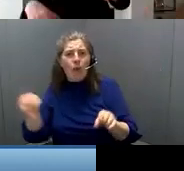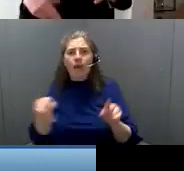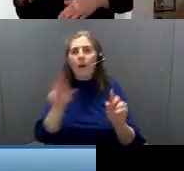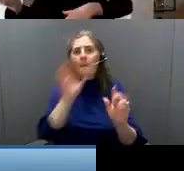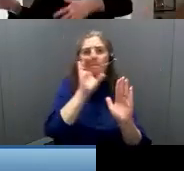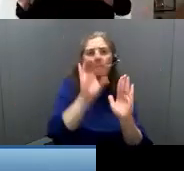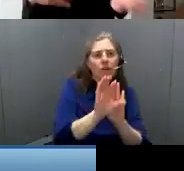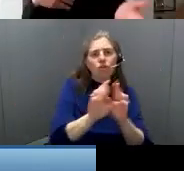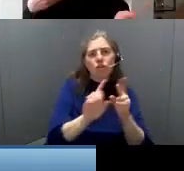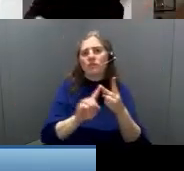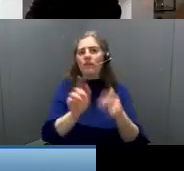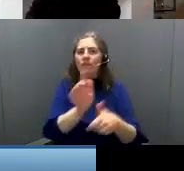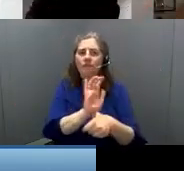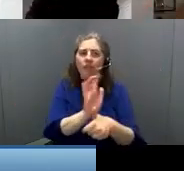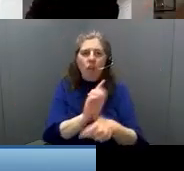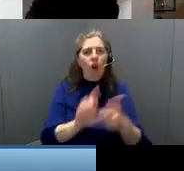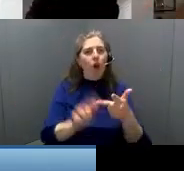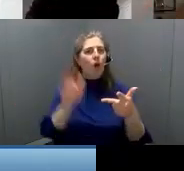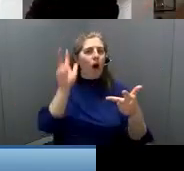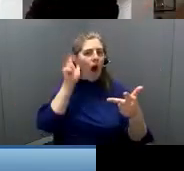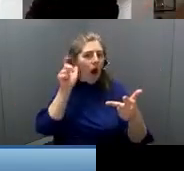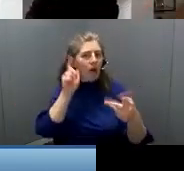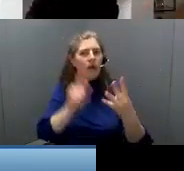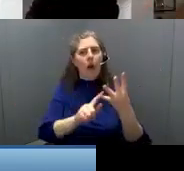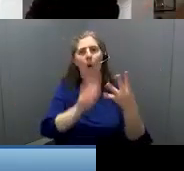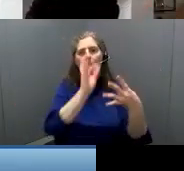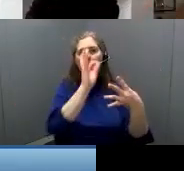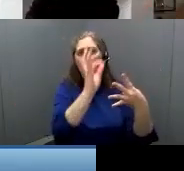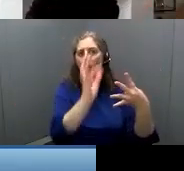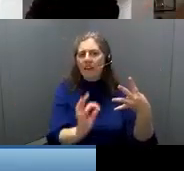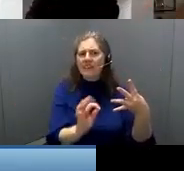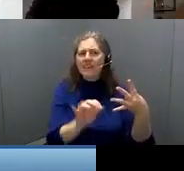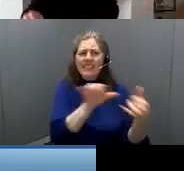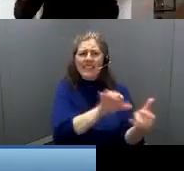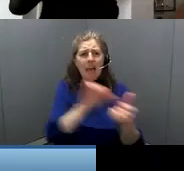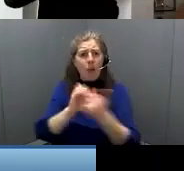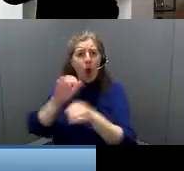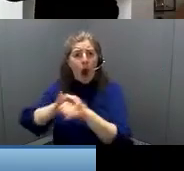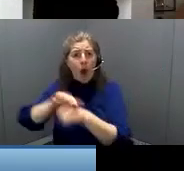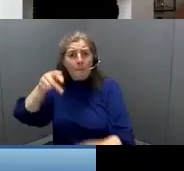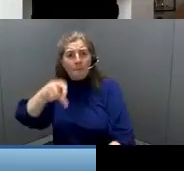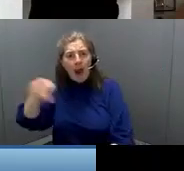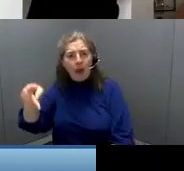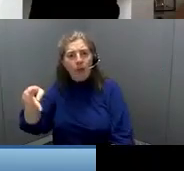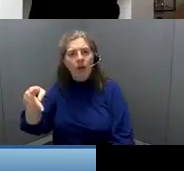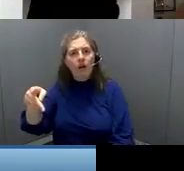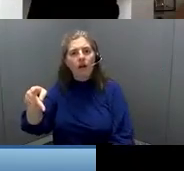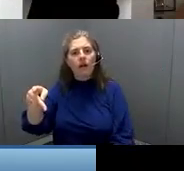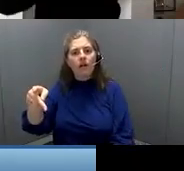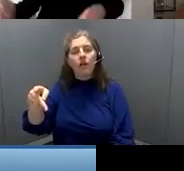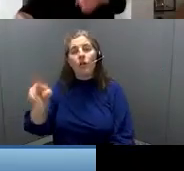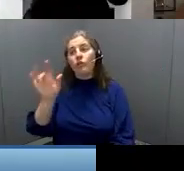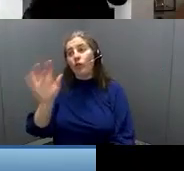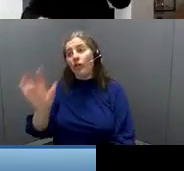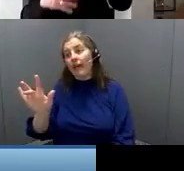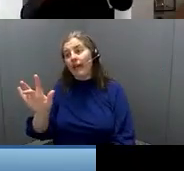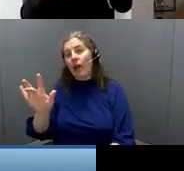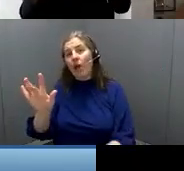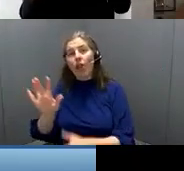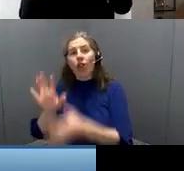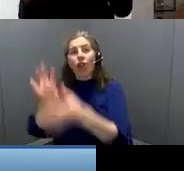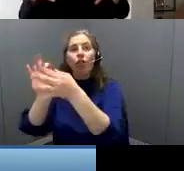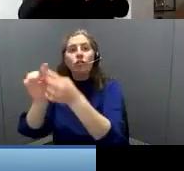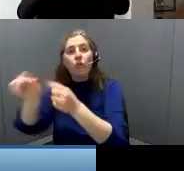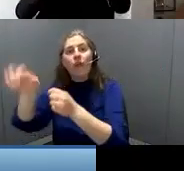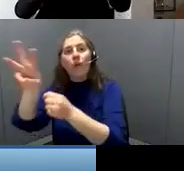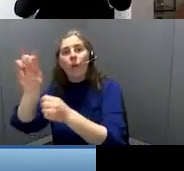picture, video, audio, the kinds of things that on a PowerPoint you would need to go out to a website. This is a